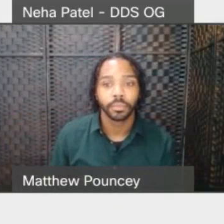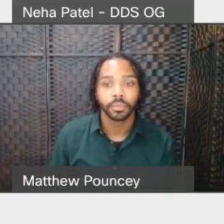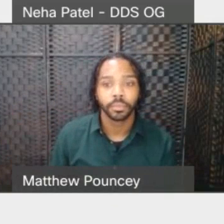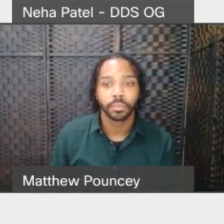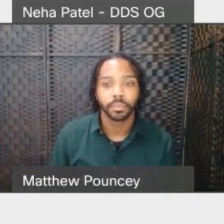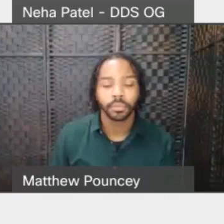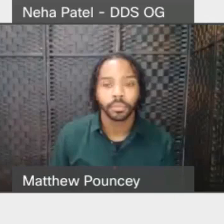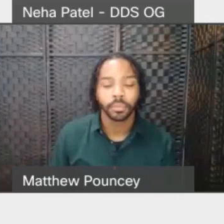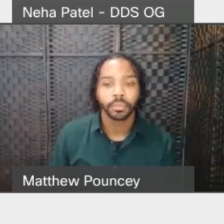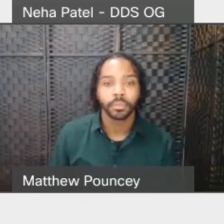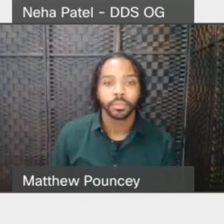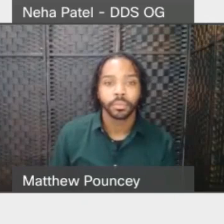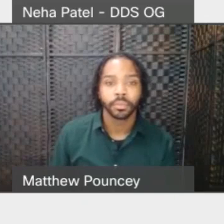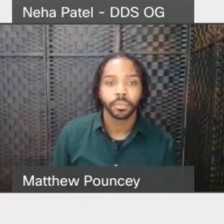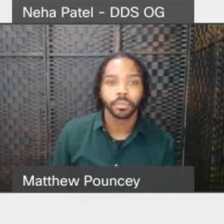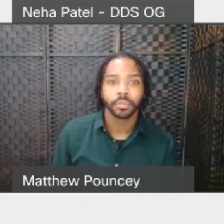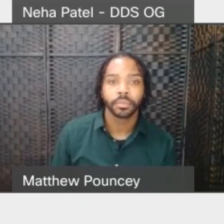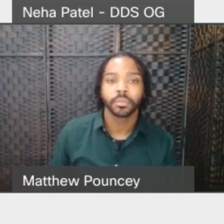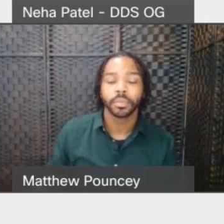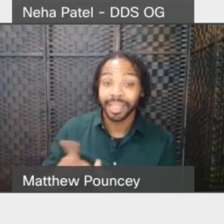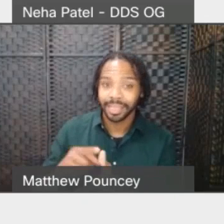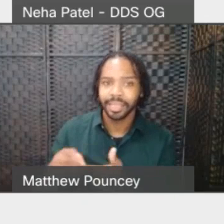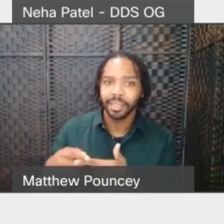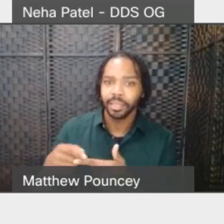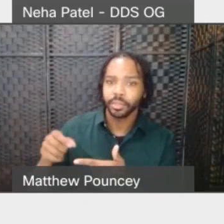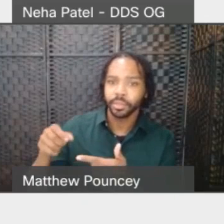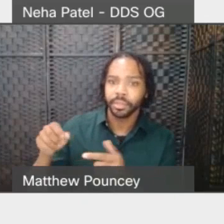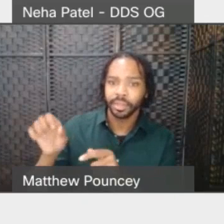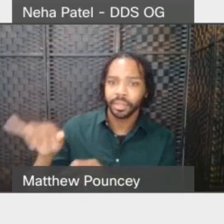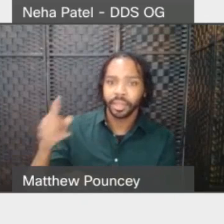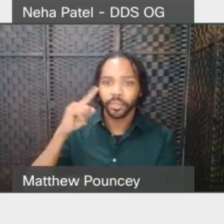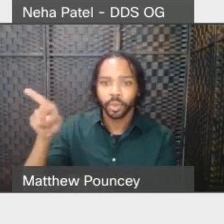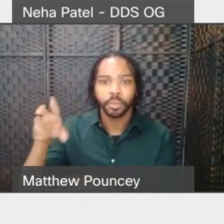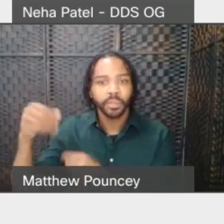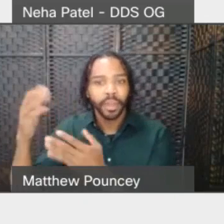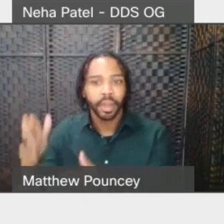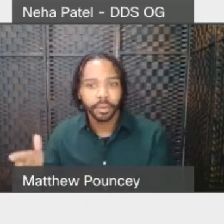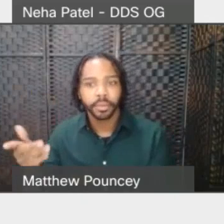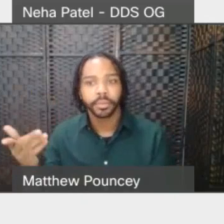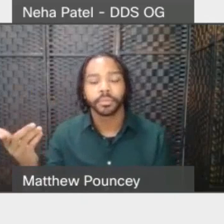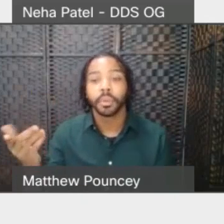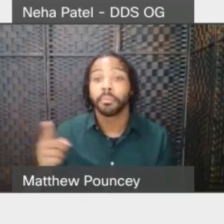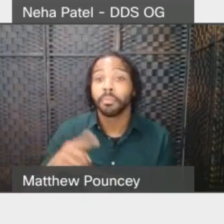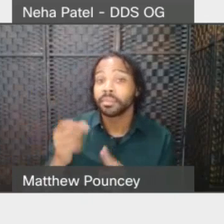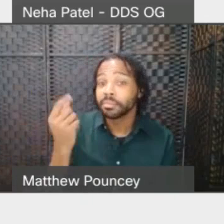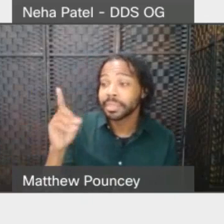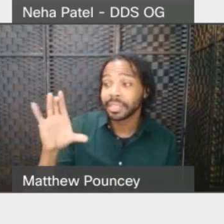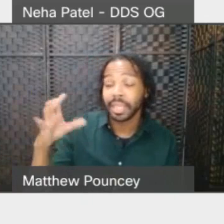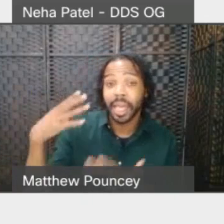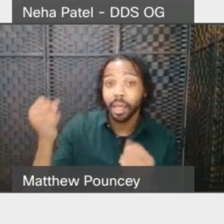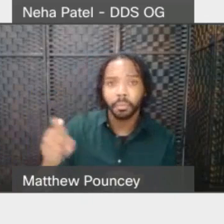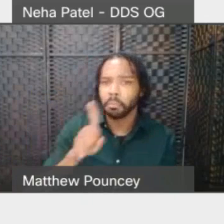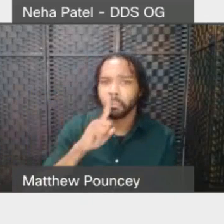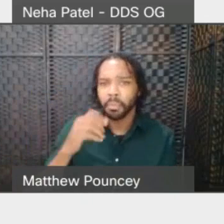then you may, that's for the provider. But DC Health is not making a mandate that you undergo testing while you're waiting